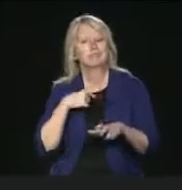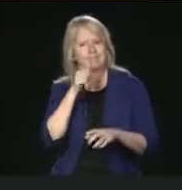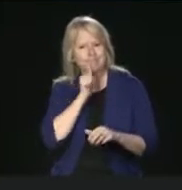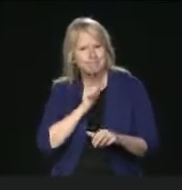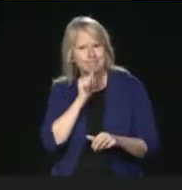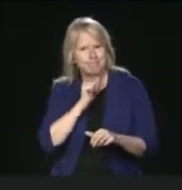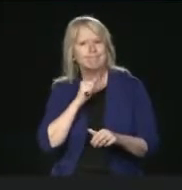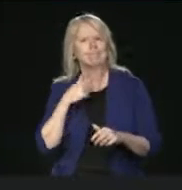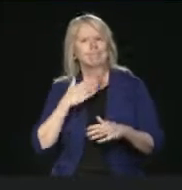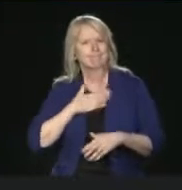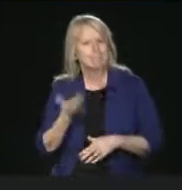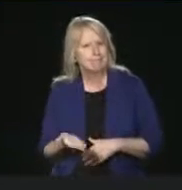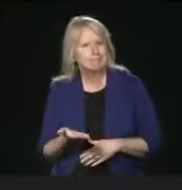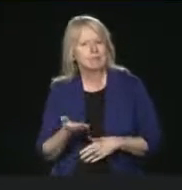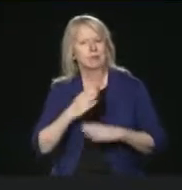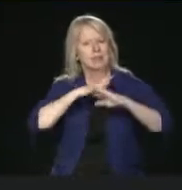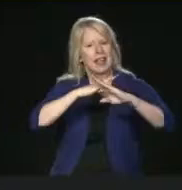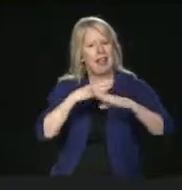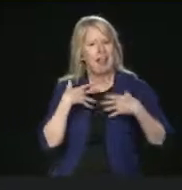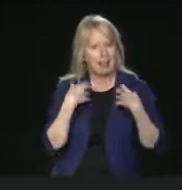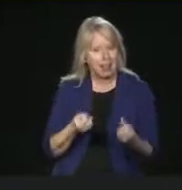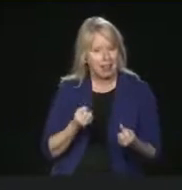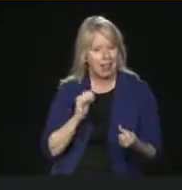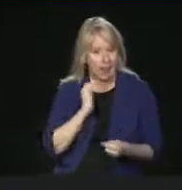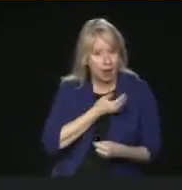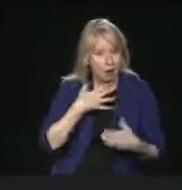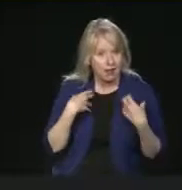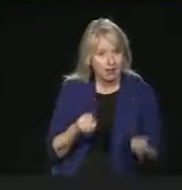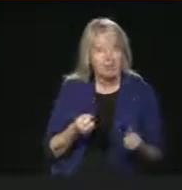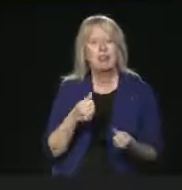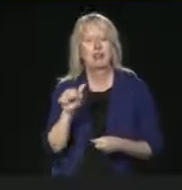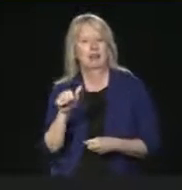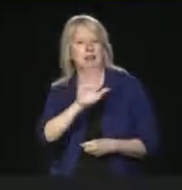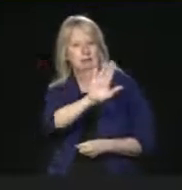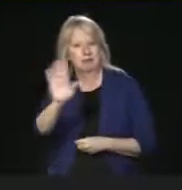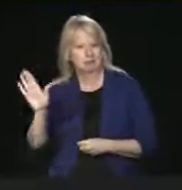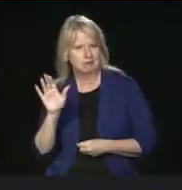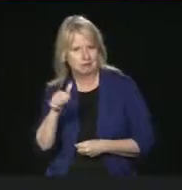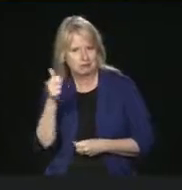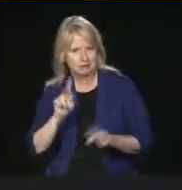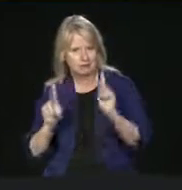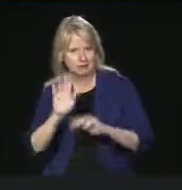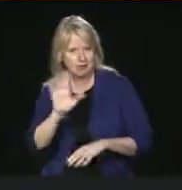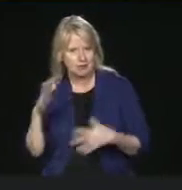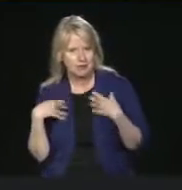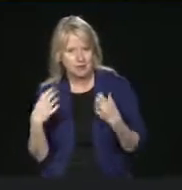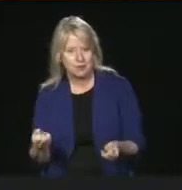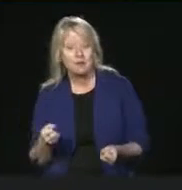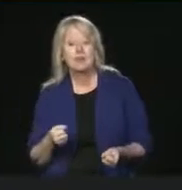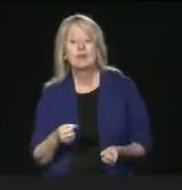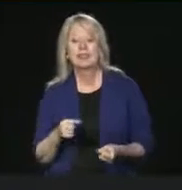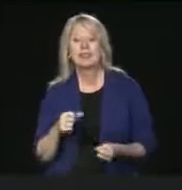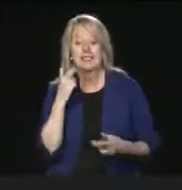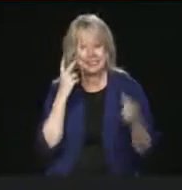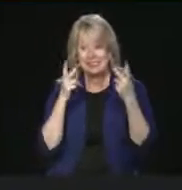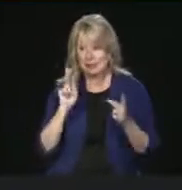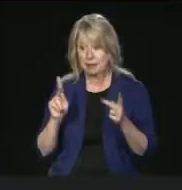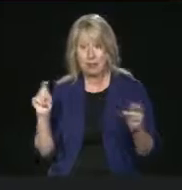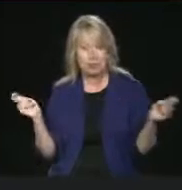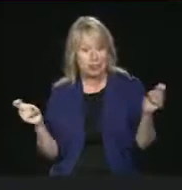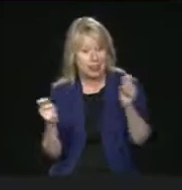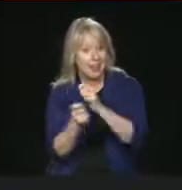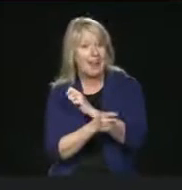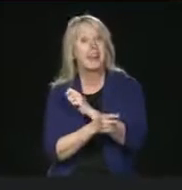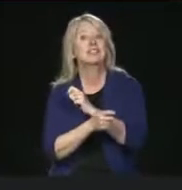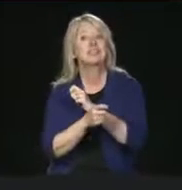health, but those of others, that of others. Adjustments that people are making this week are reassuring, but we must